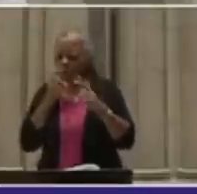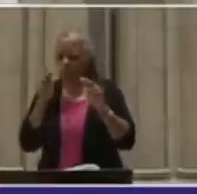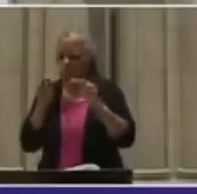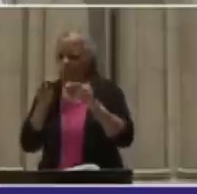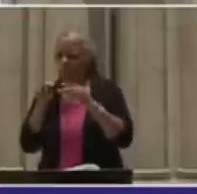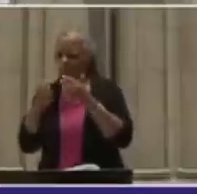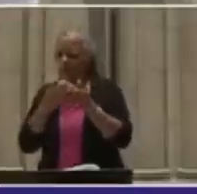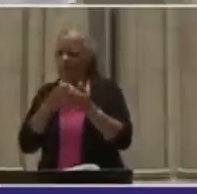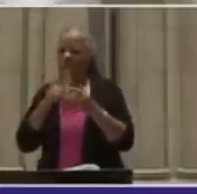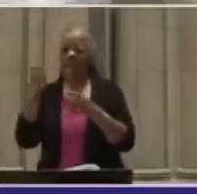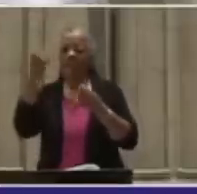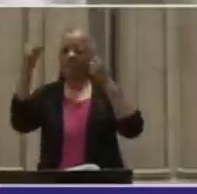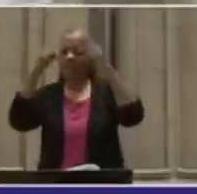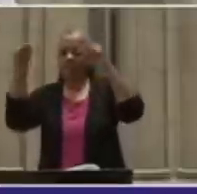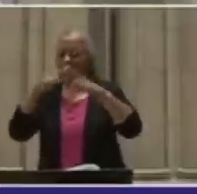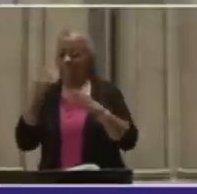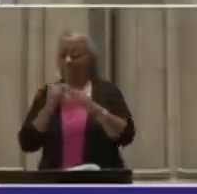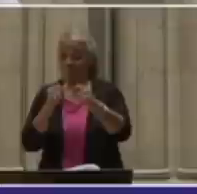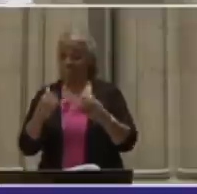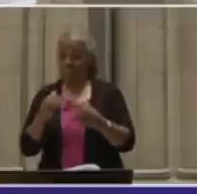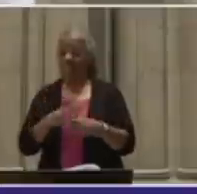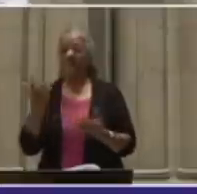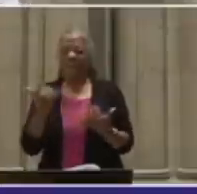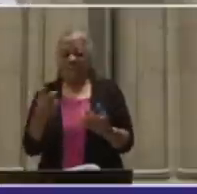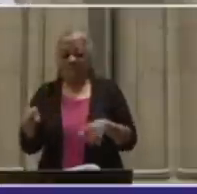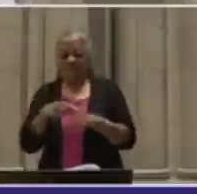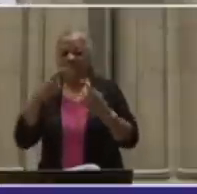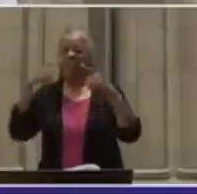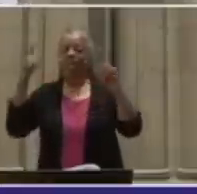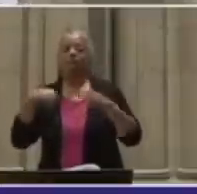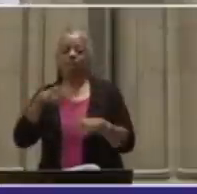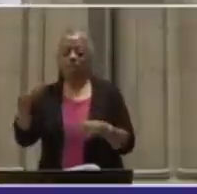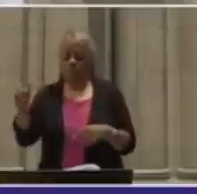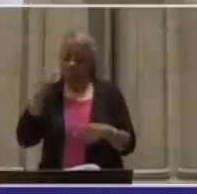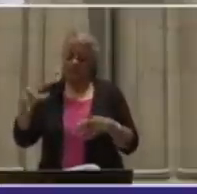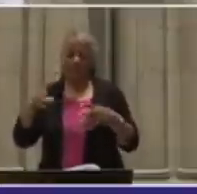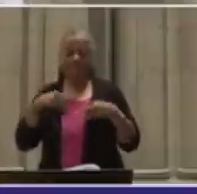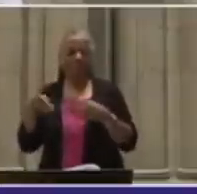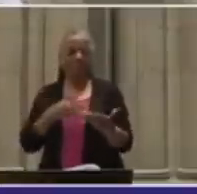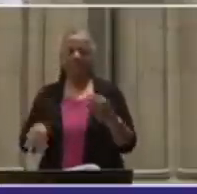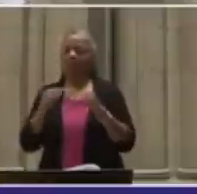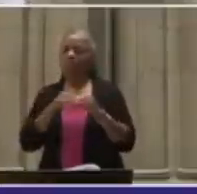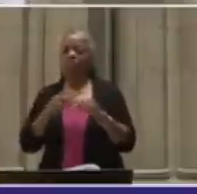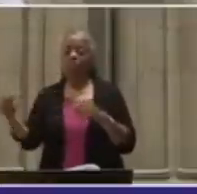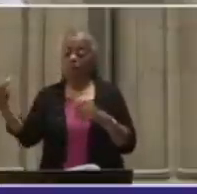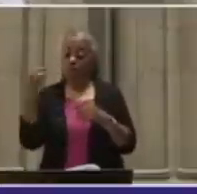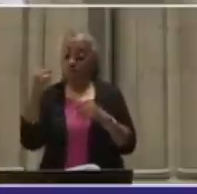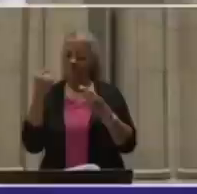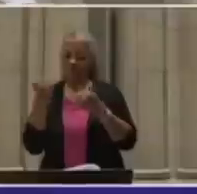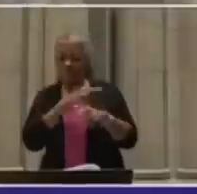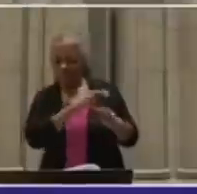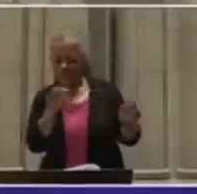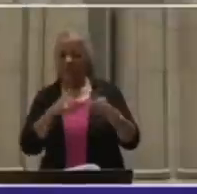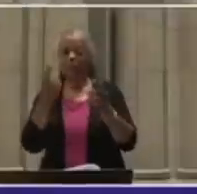real close at the protesters in the street, and now they're declaring, we will not accept death anymore. Look at me at the streams that are